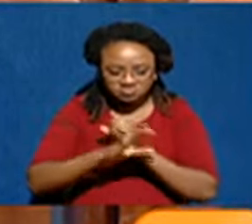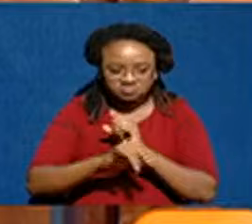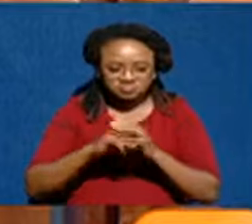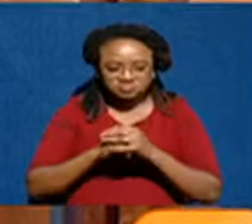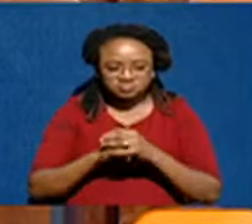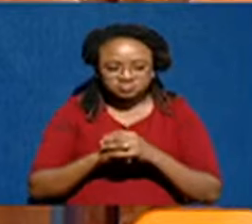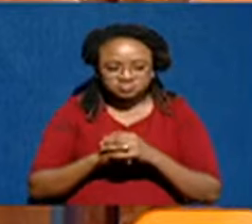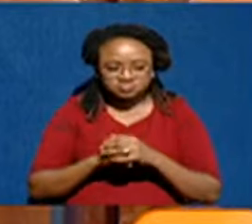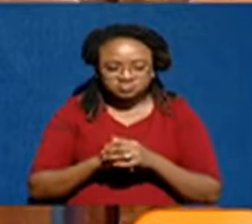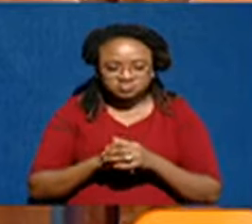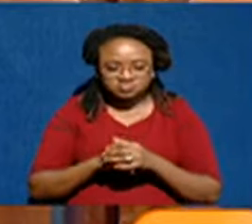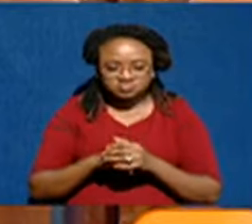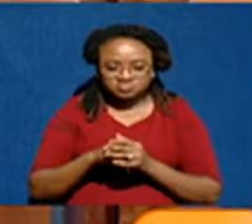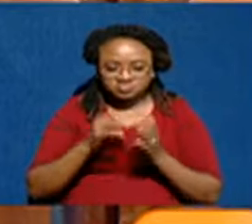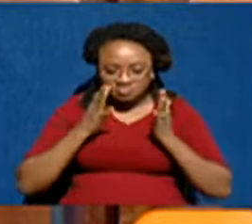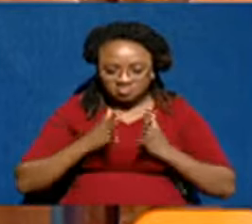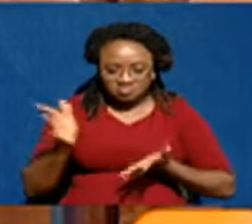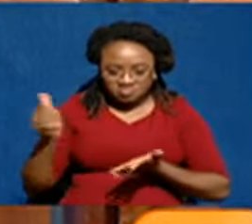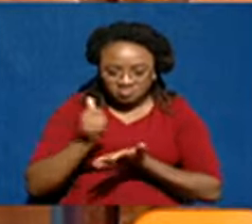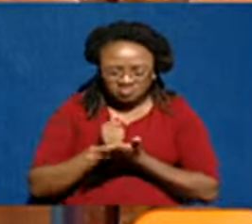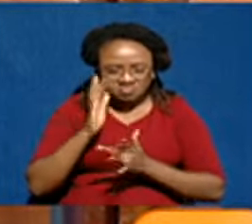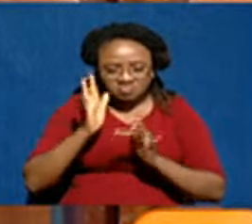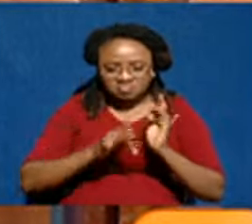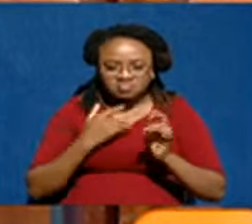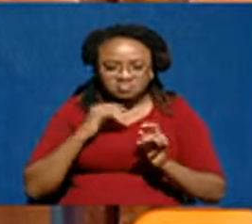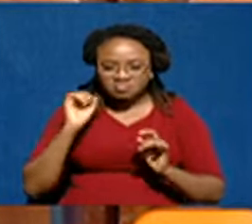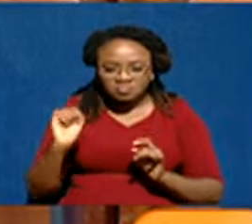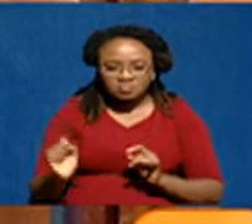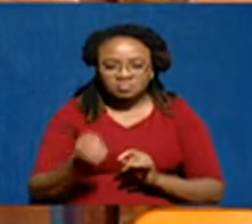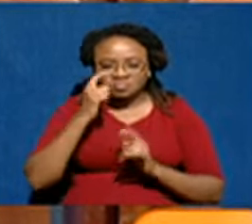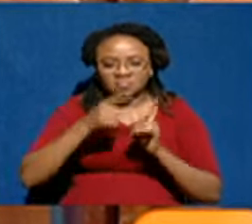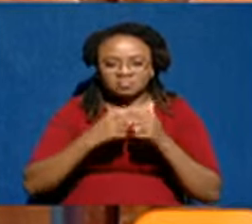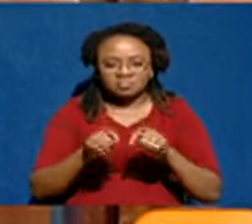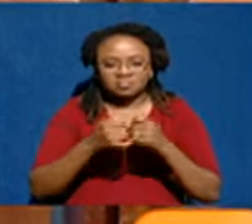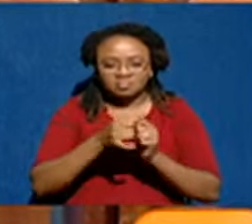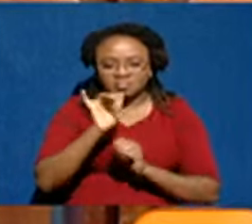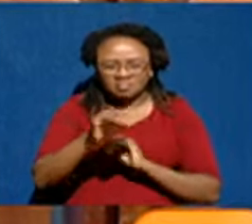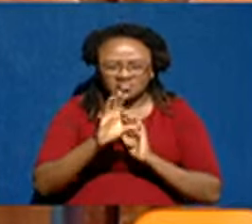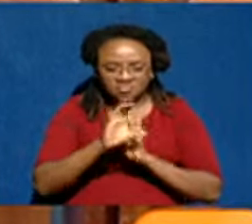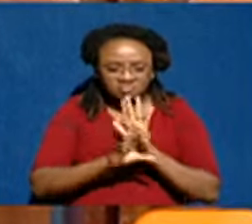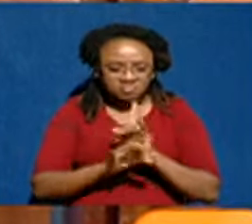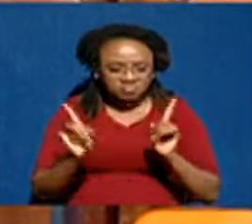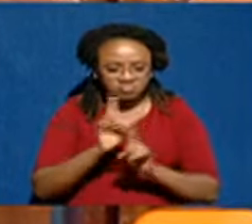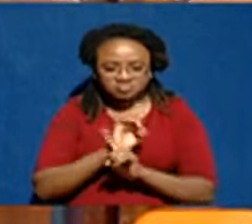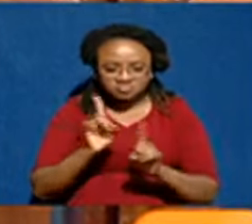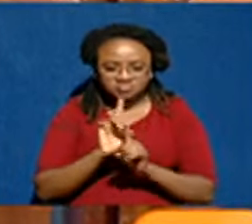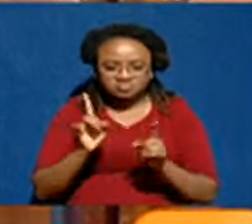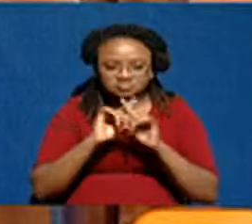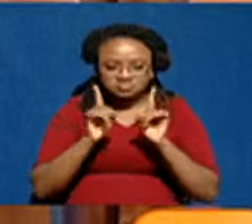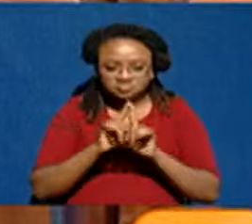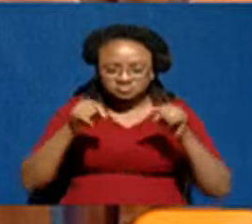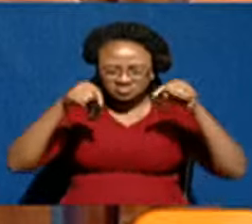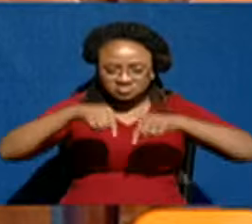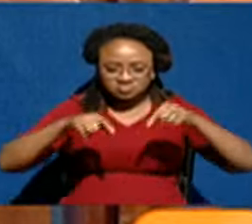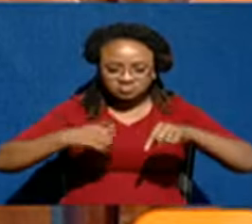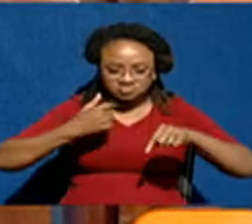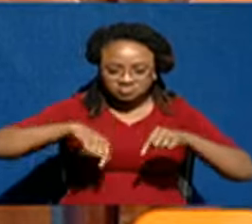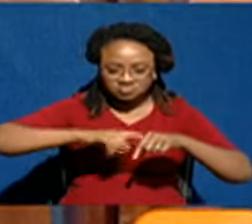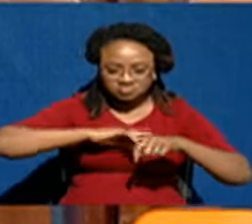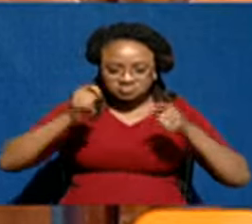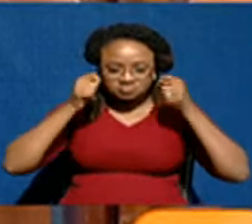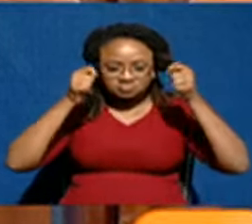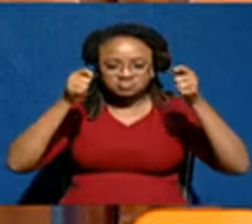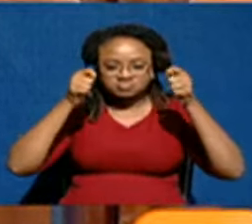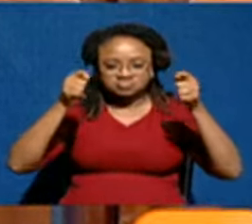98, whereby an employer cannot just wake up and violate it. Then today we are on strike to actually have this